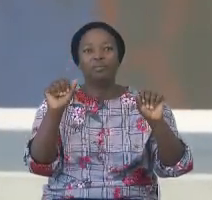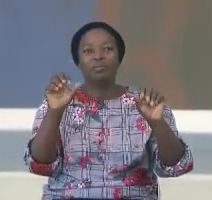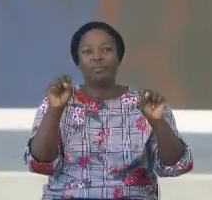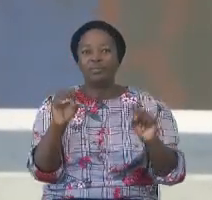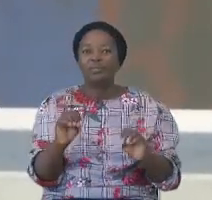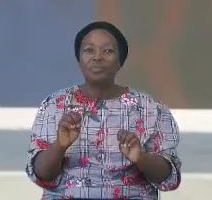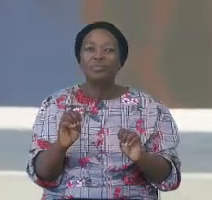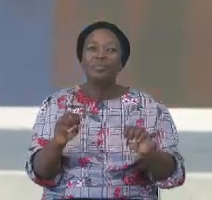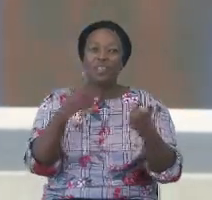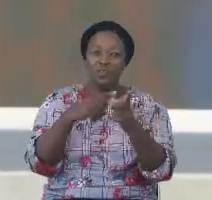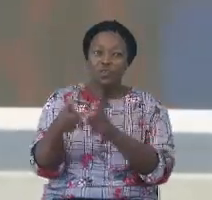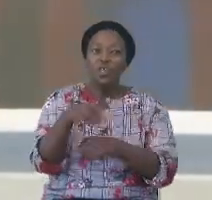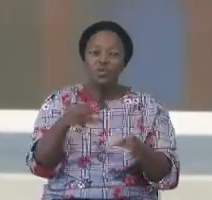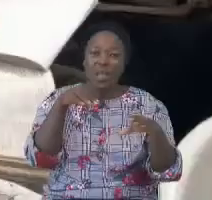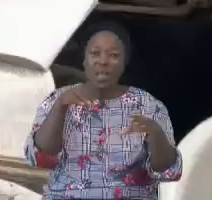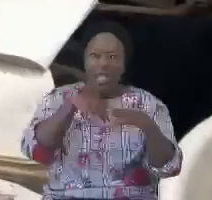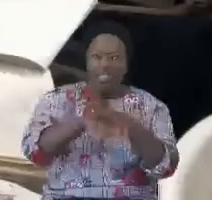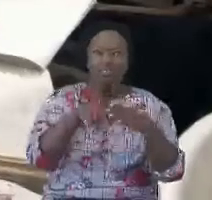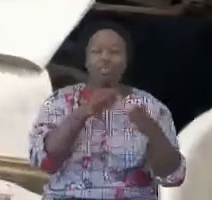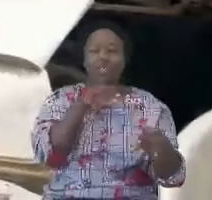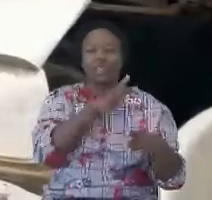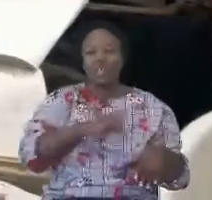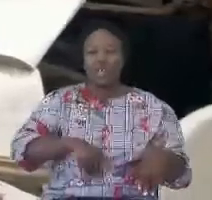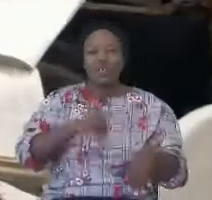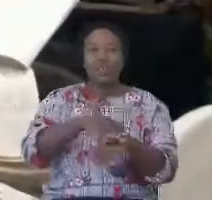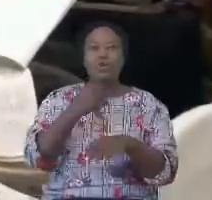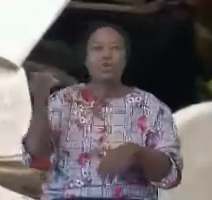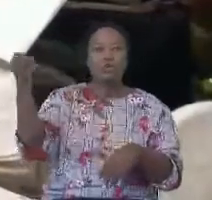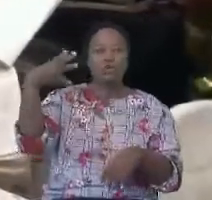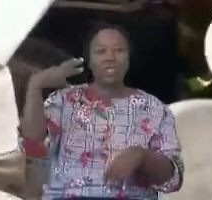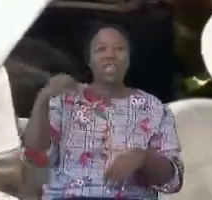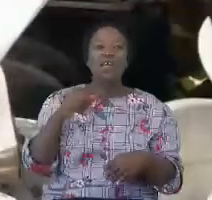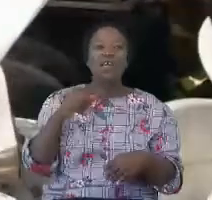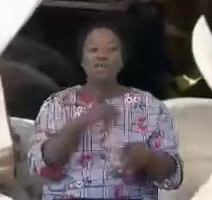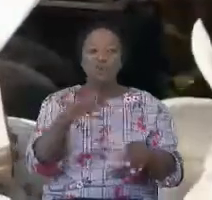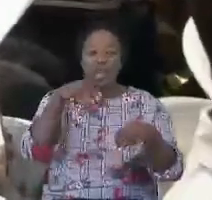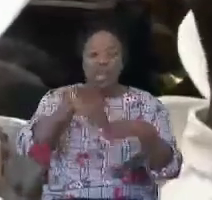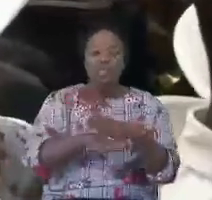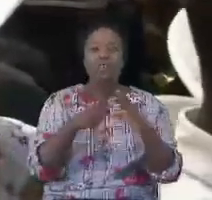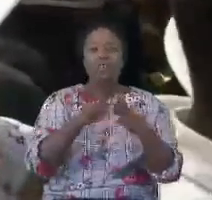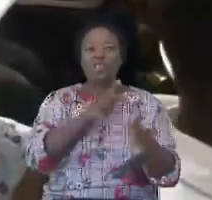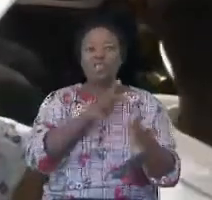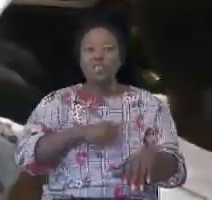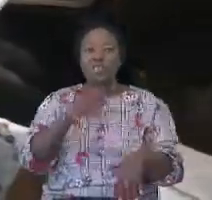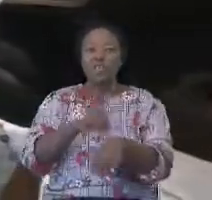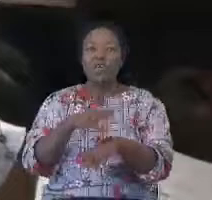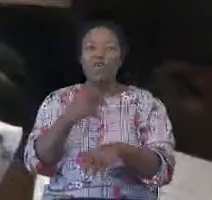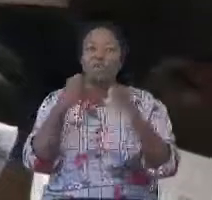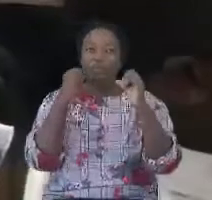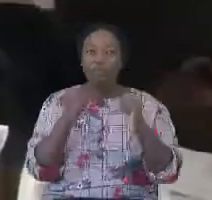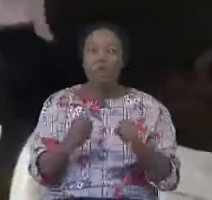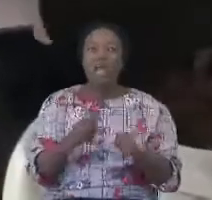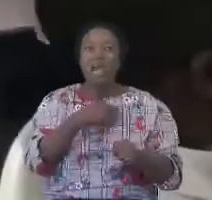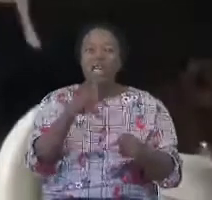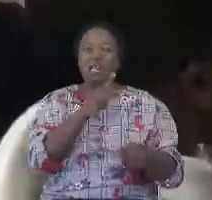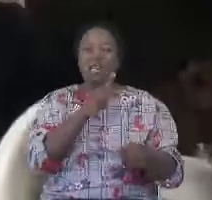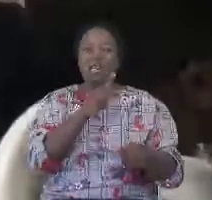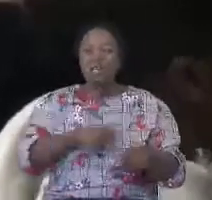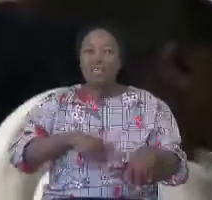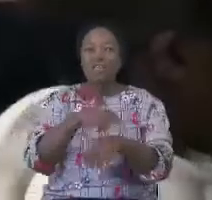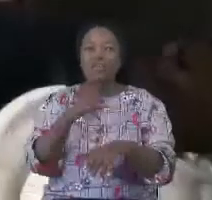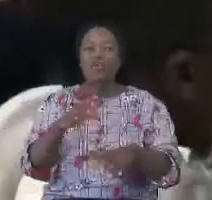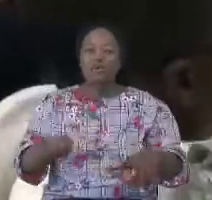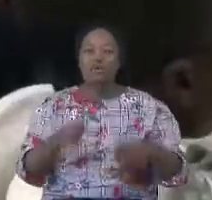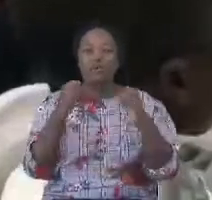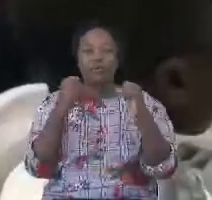them in our paradise today you enter the kingdom of grace the kingdom of